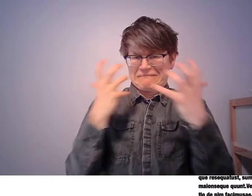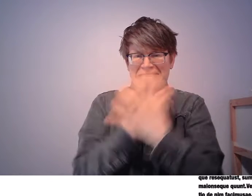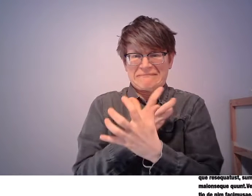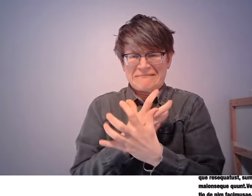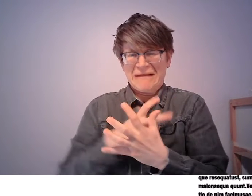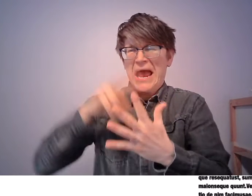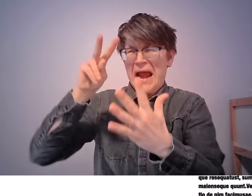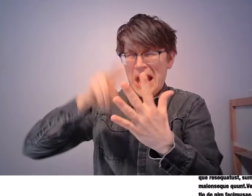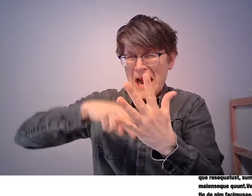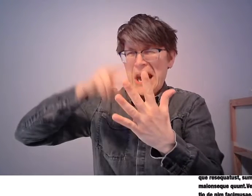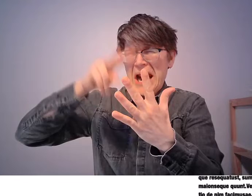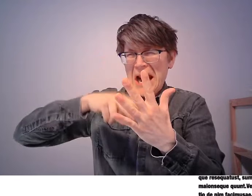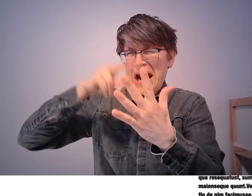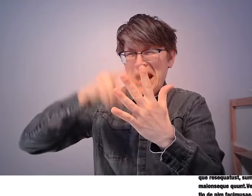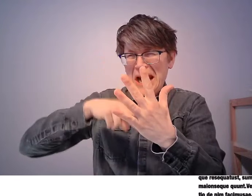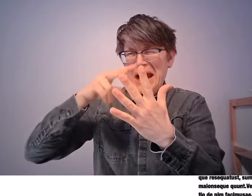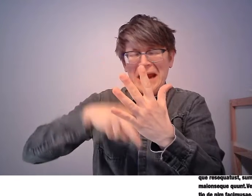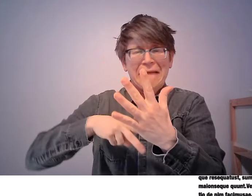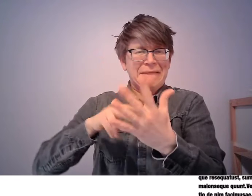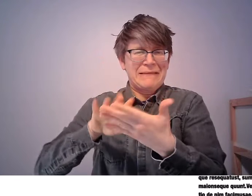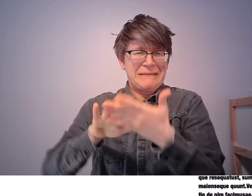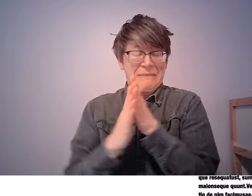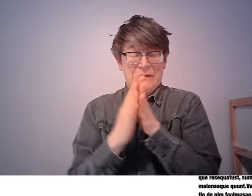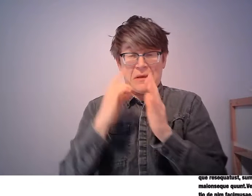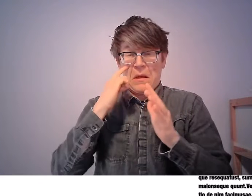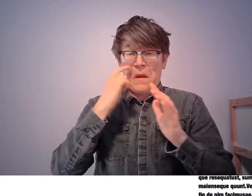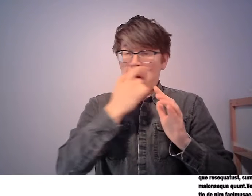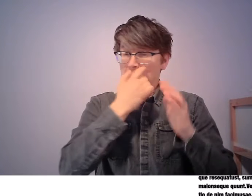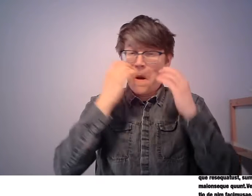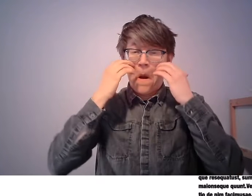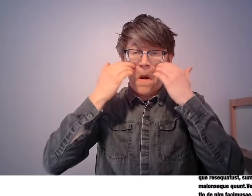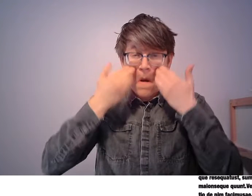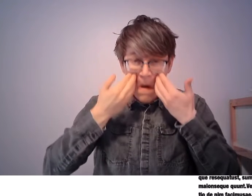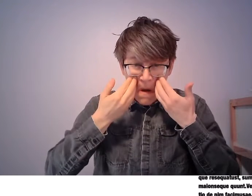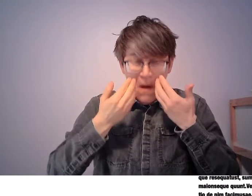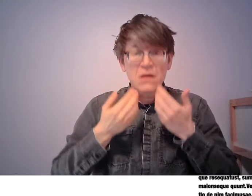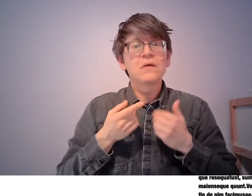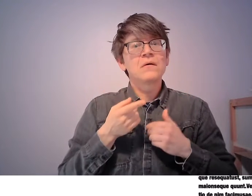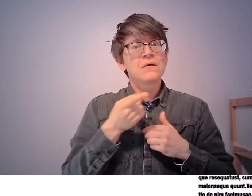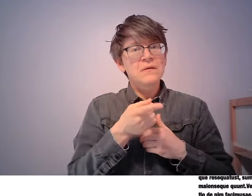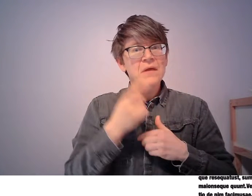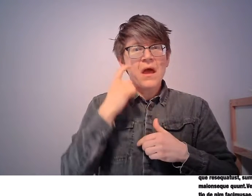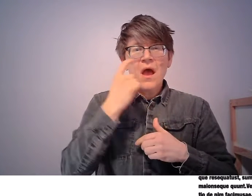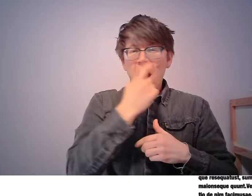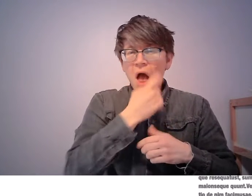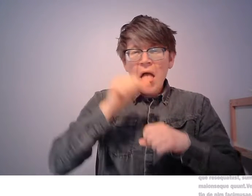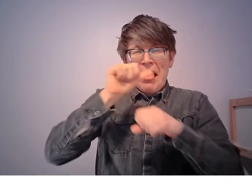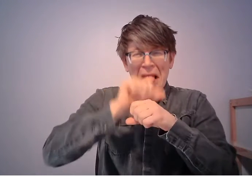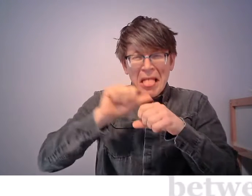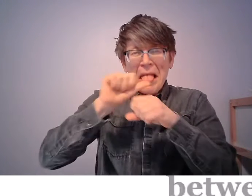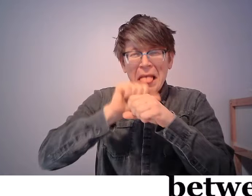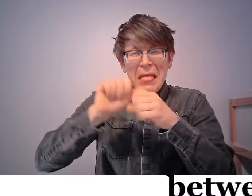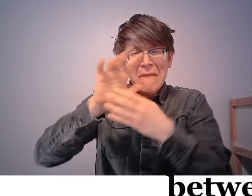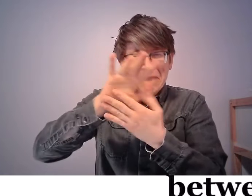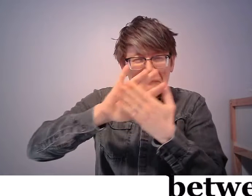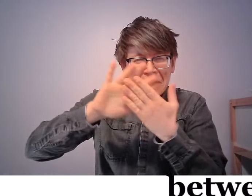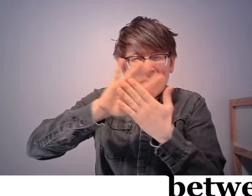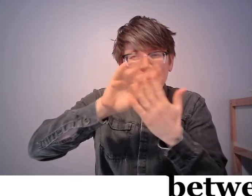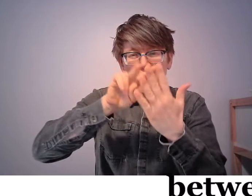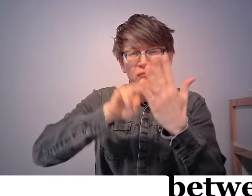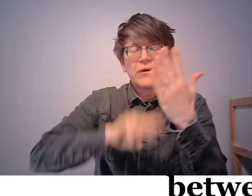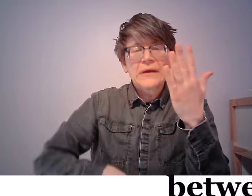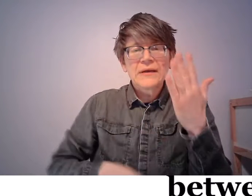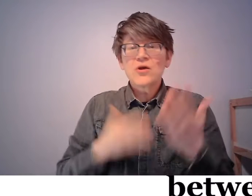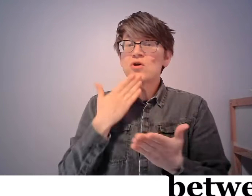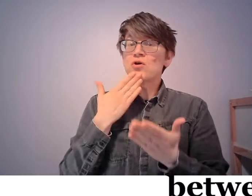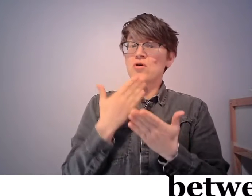length. If a type weight is too light on the page, the eye must work harder to read it. Good sizes for